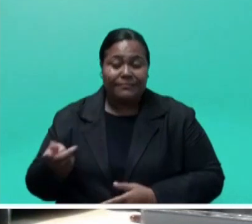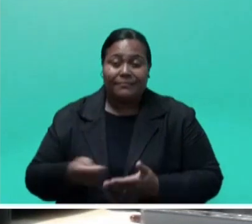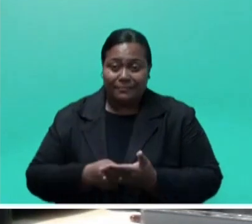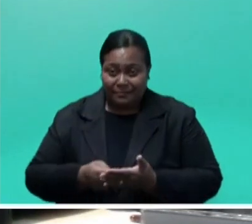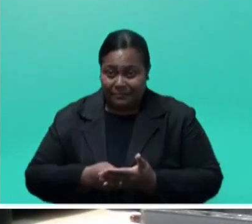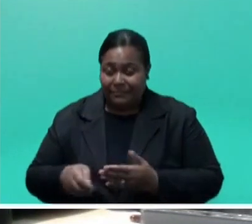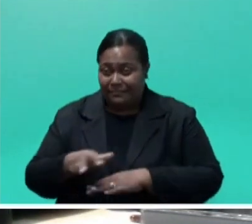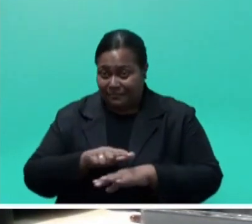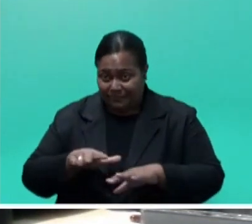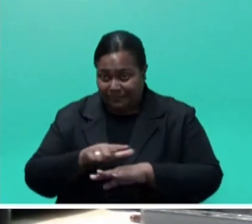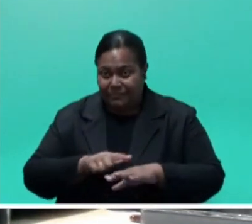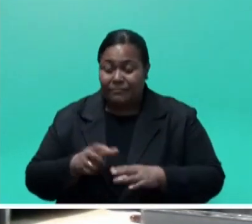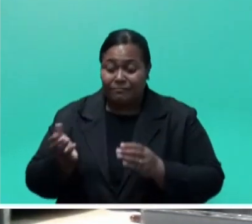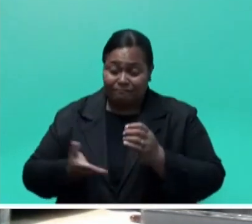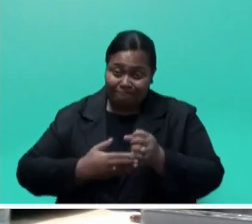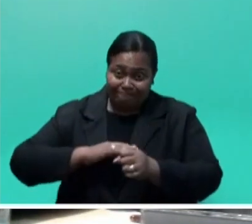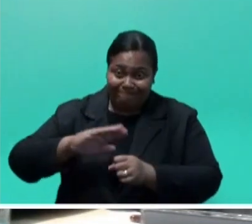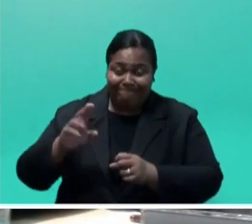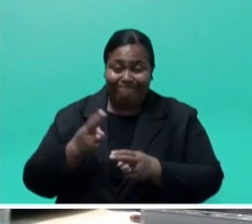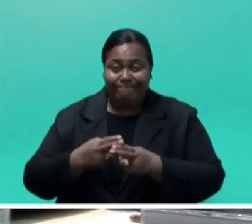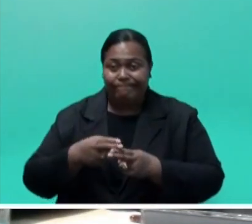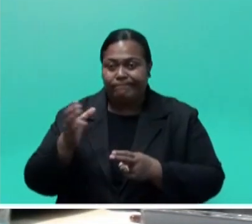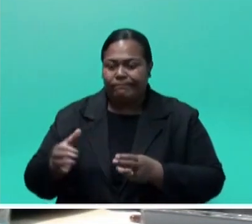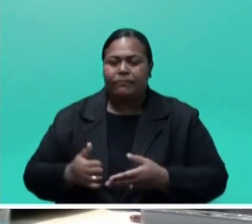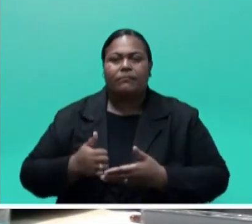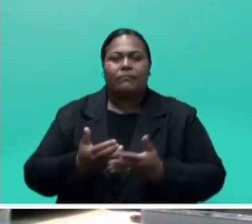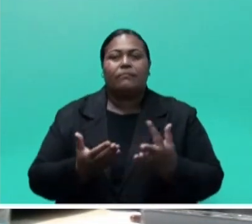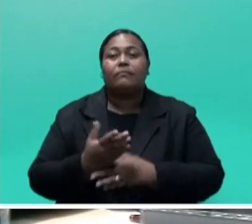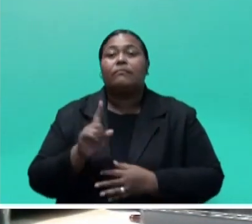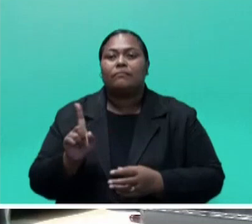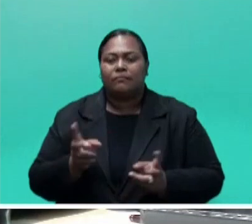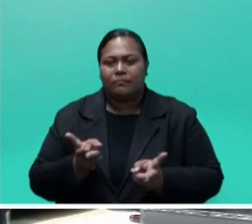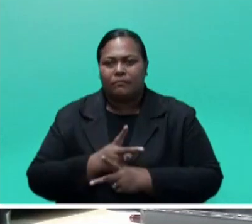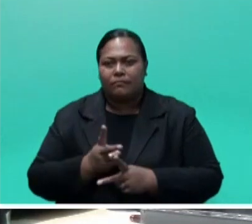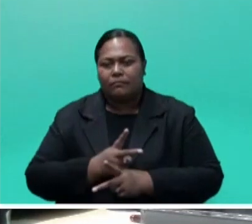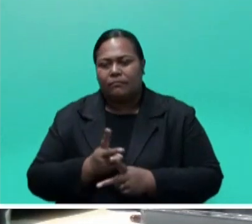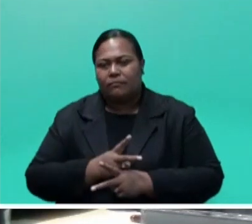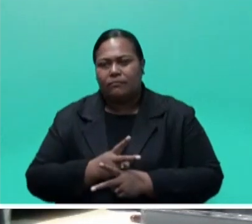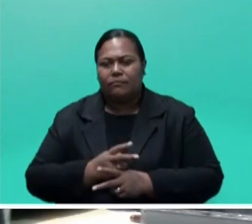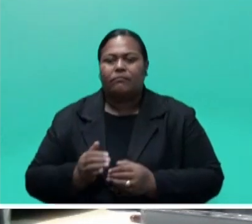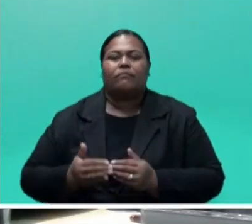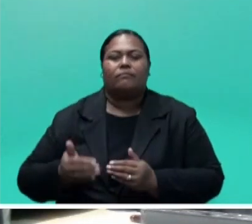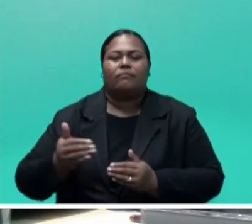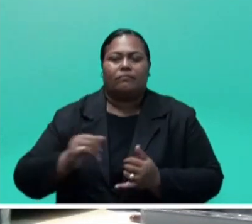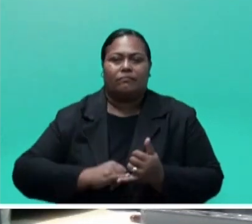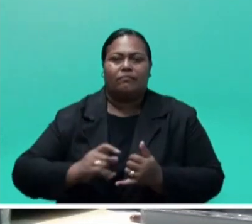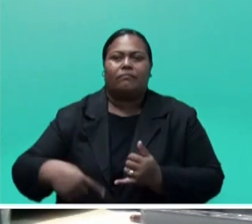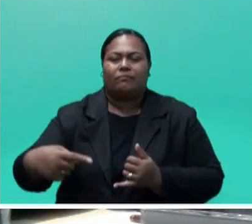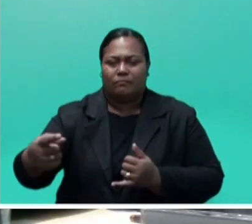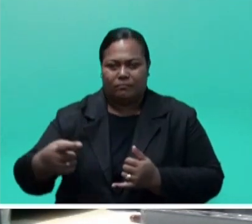farmers, and this has been supported them to increase the cane production and enhance long-term sustainability in the